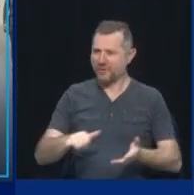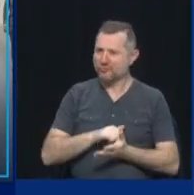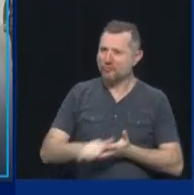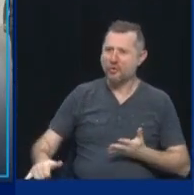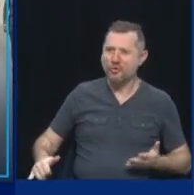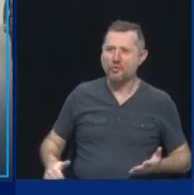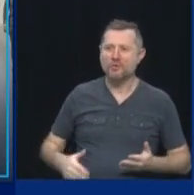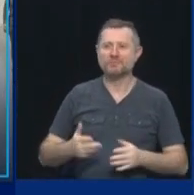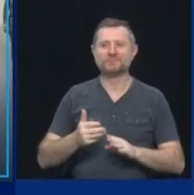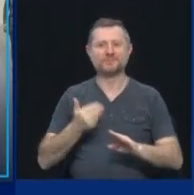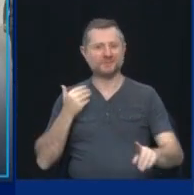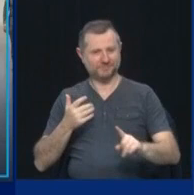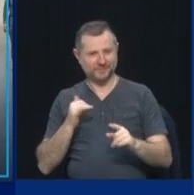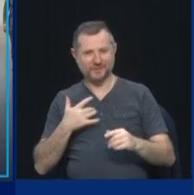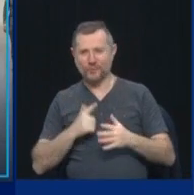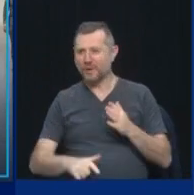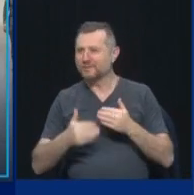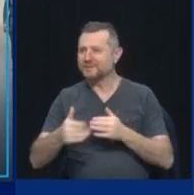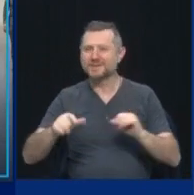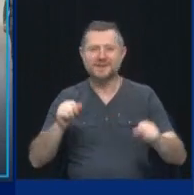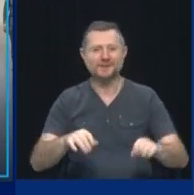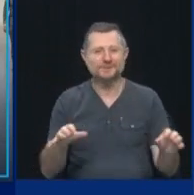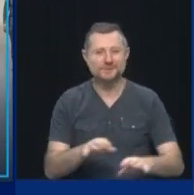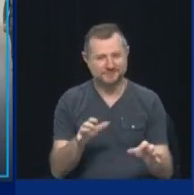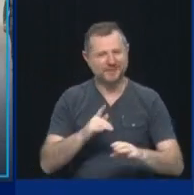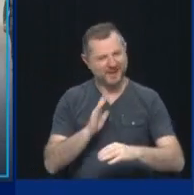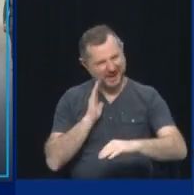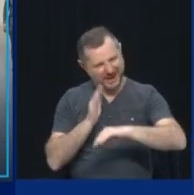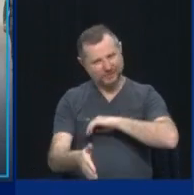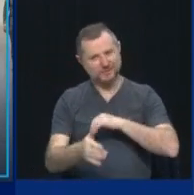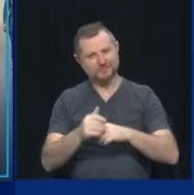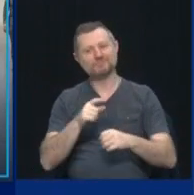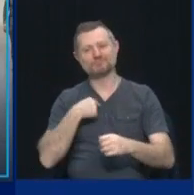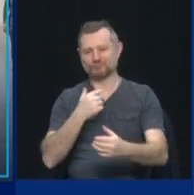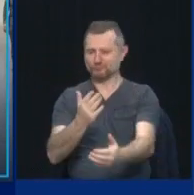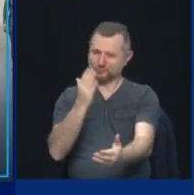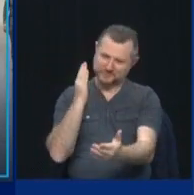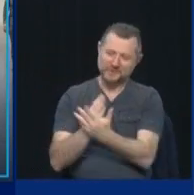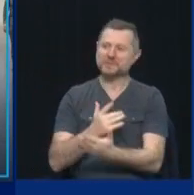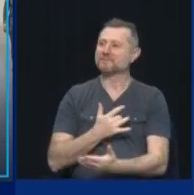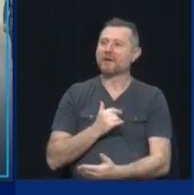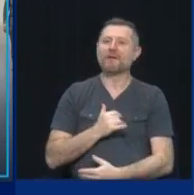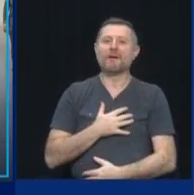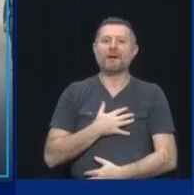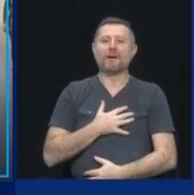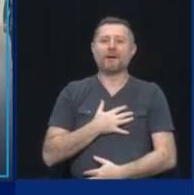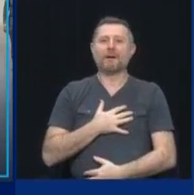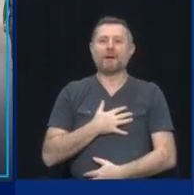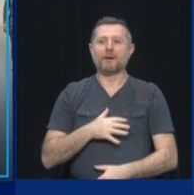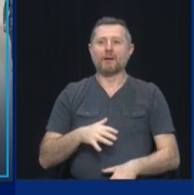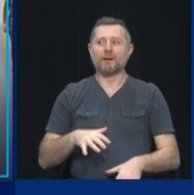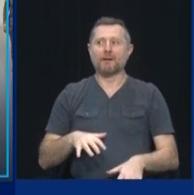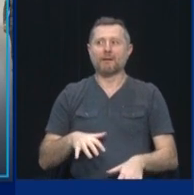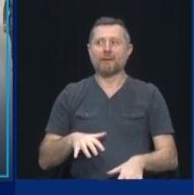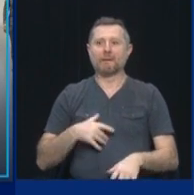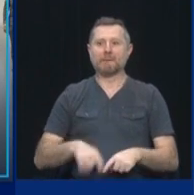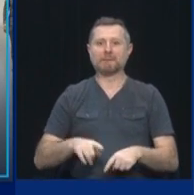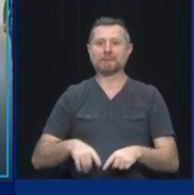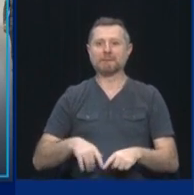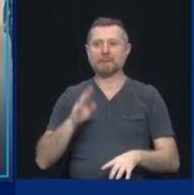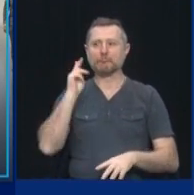when we get out of this state of paralysis and political